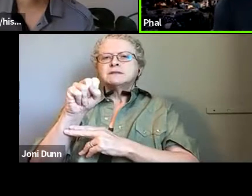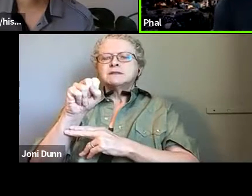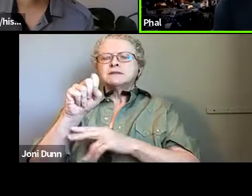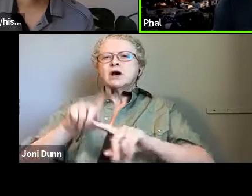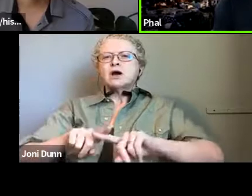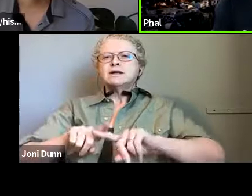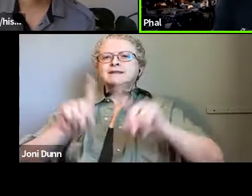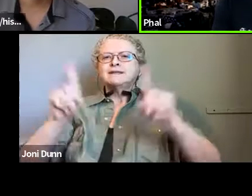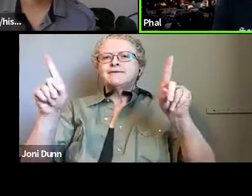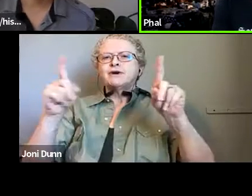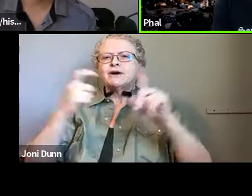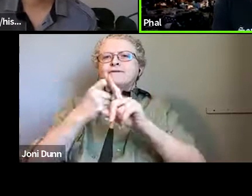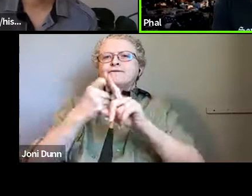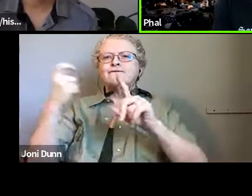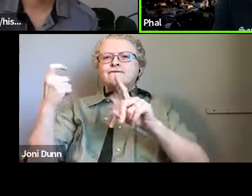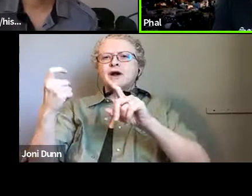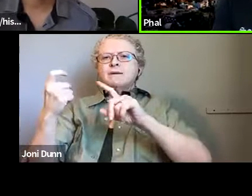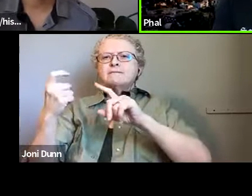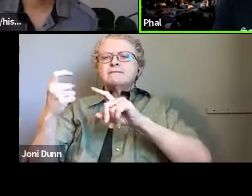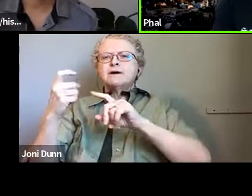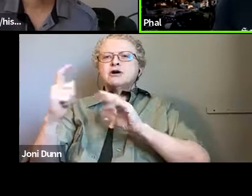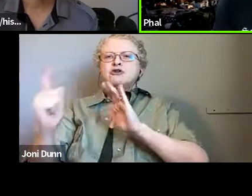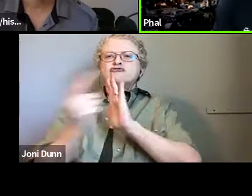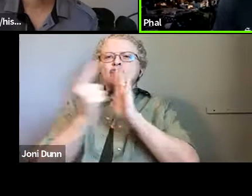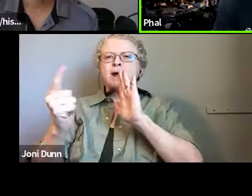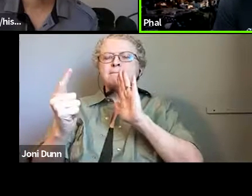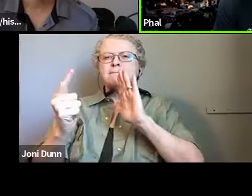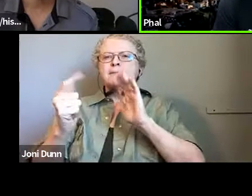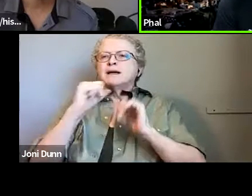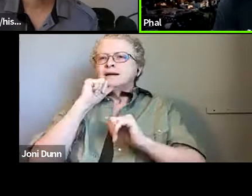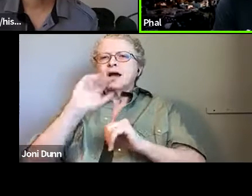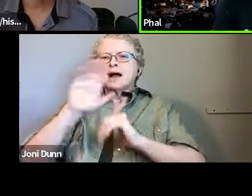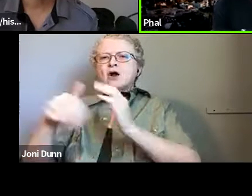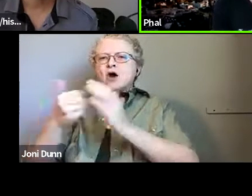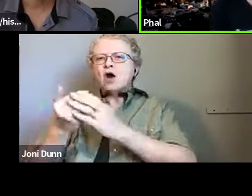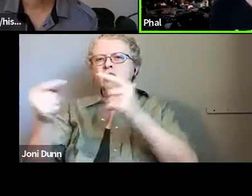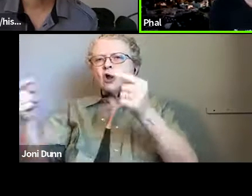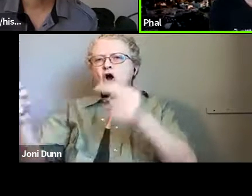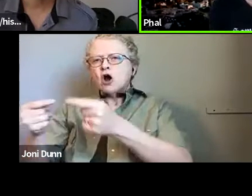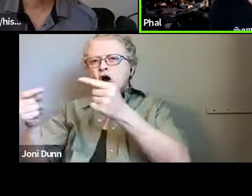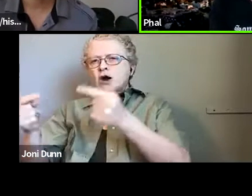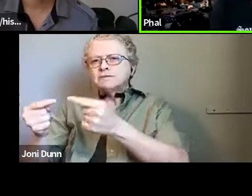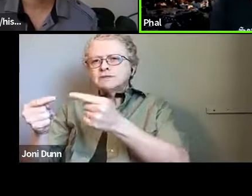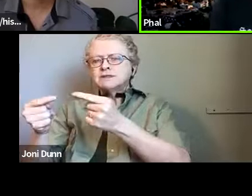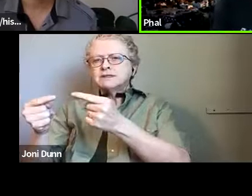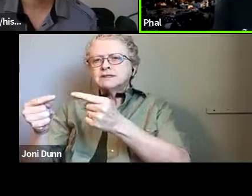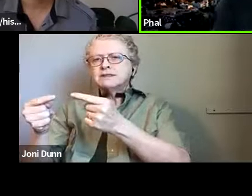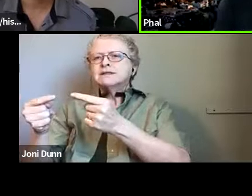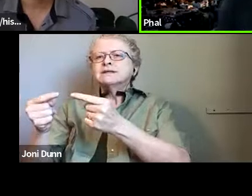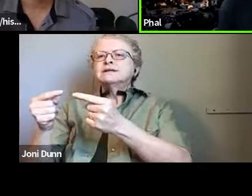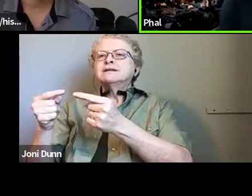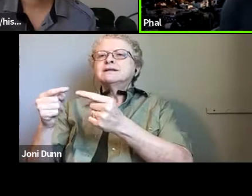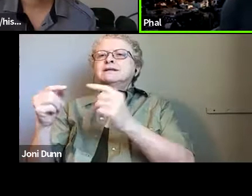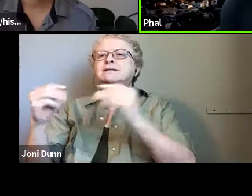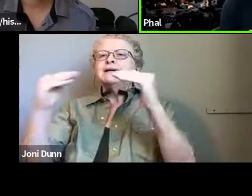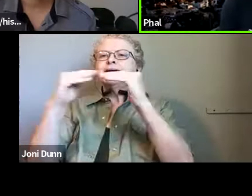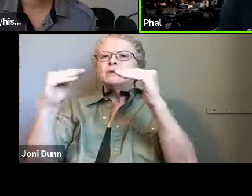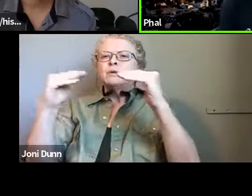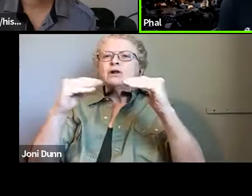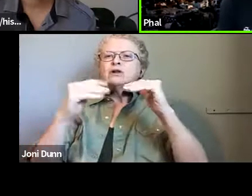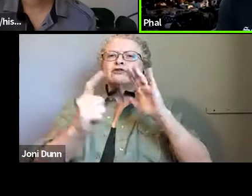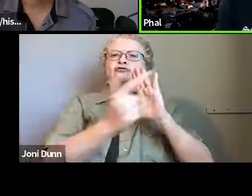Let's know that there are two separate things. Not all harms are crimes, not all crimes are harms. Let's talk about